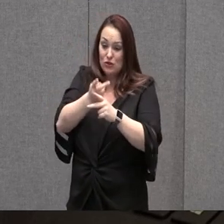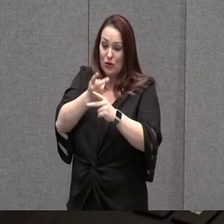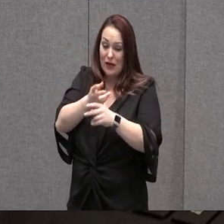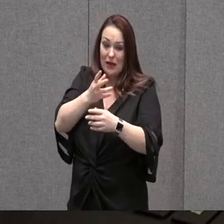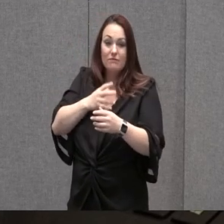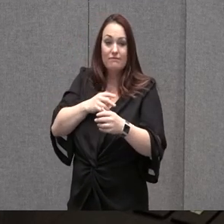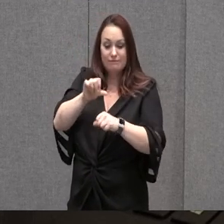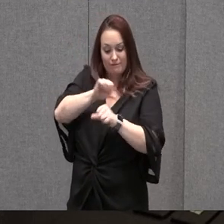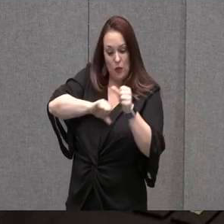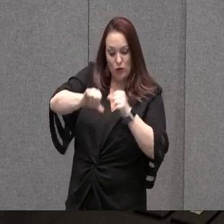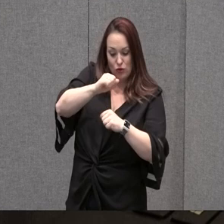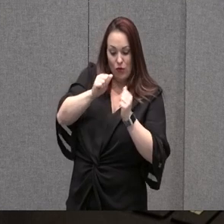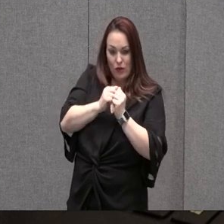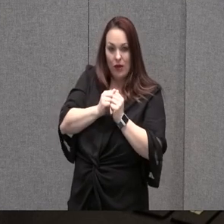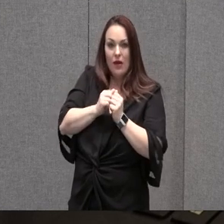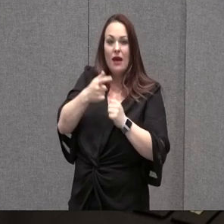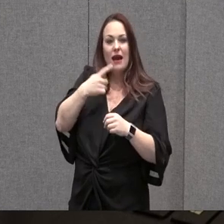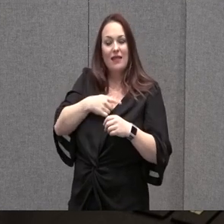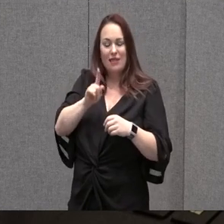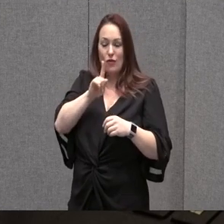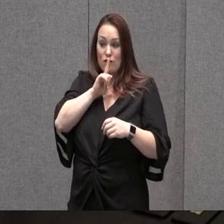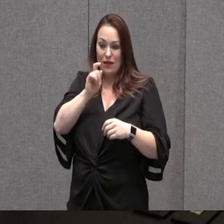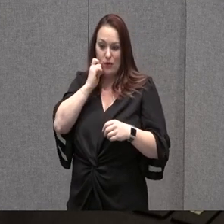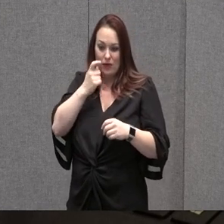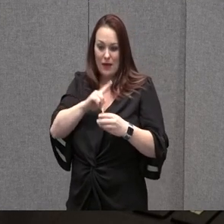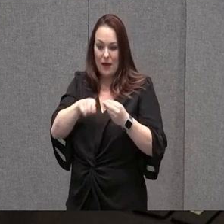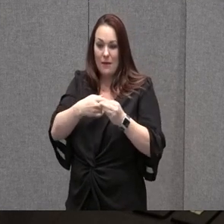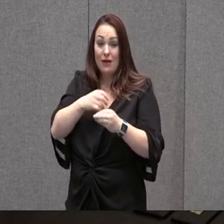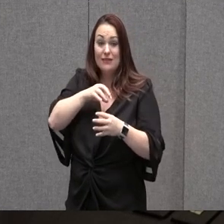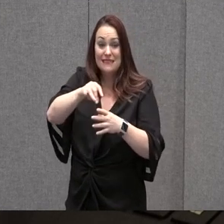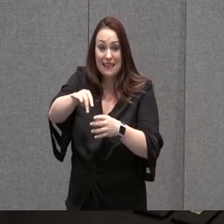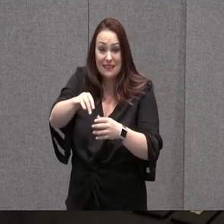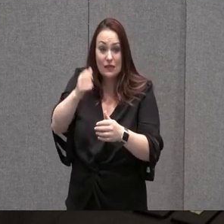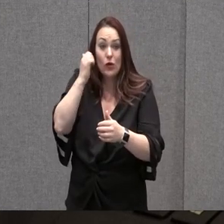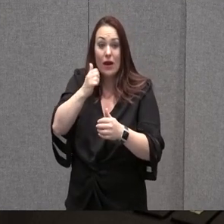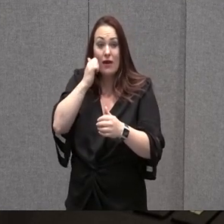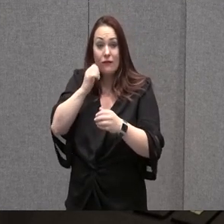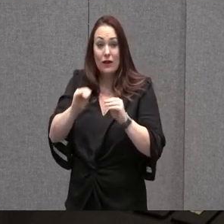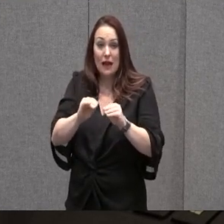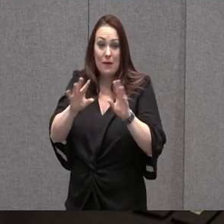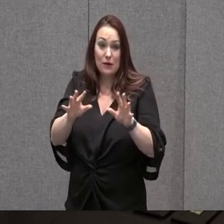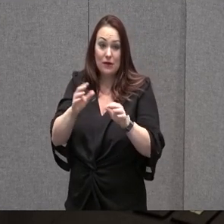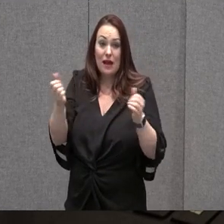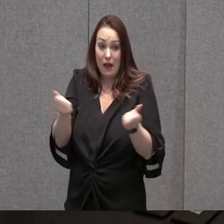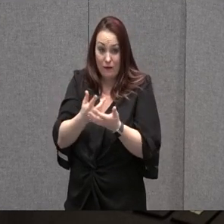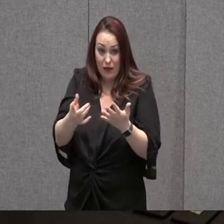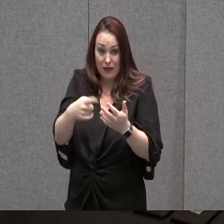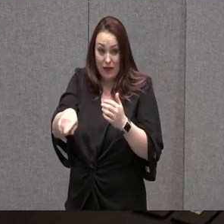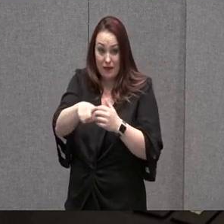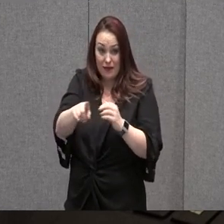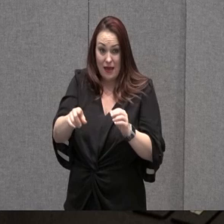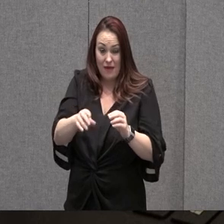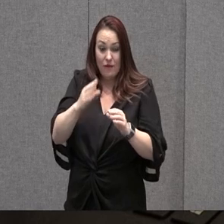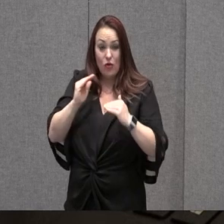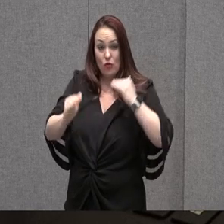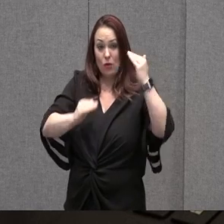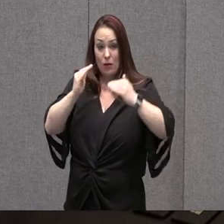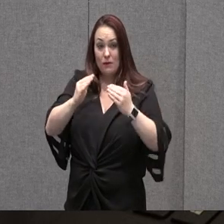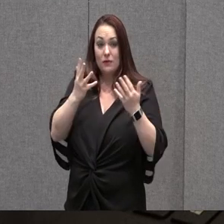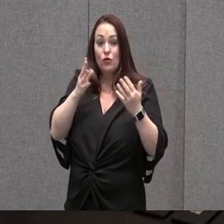that they're everyday miracles. Everything a plant will grow up to be is already hidden inside the